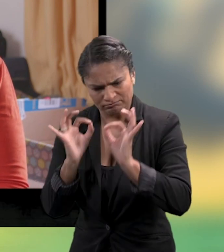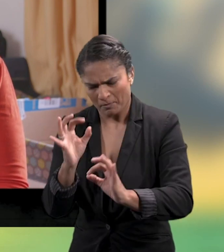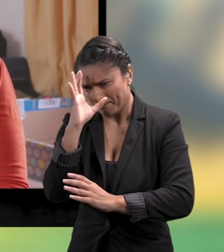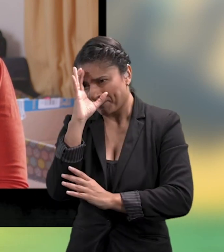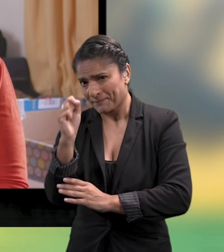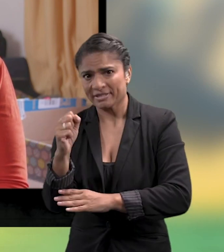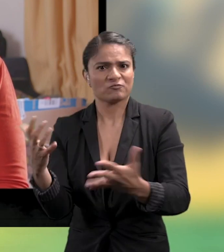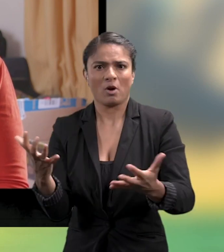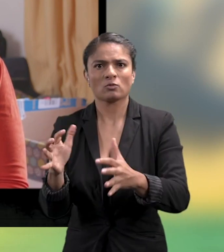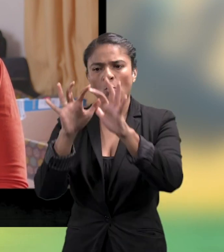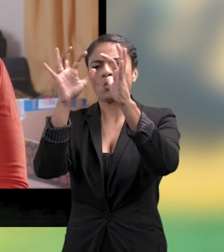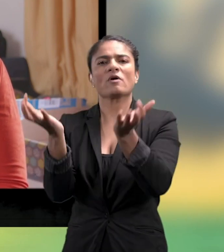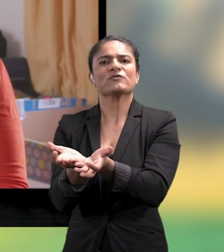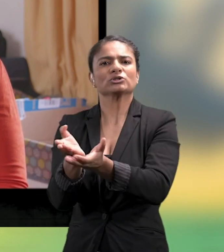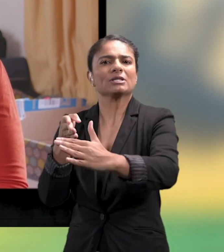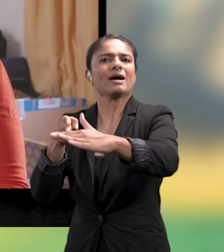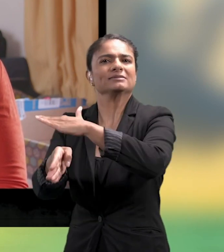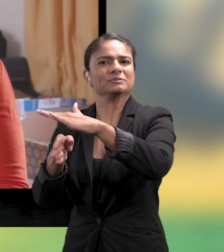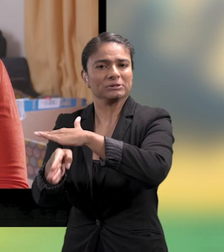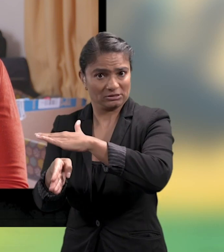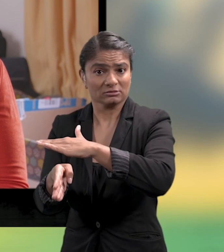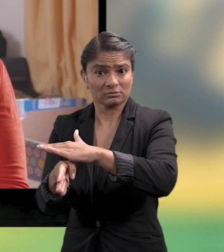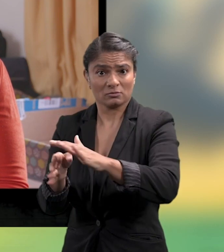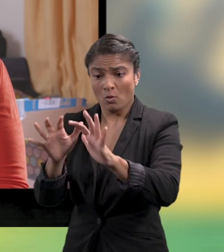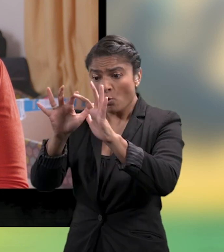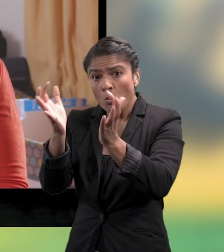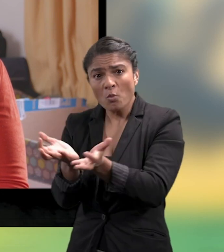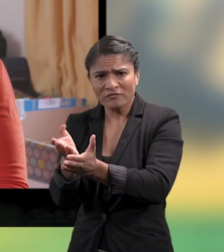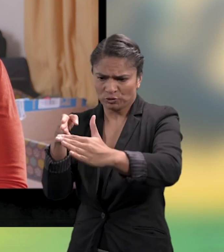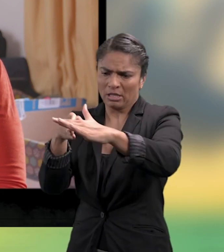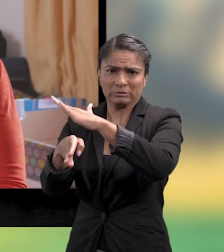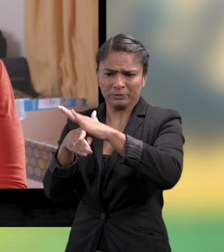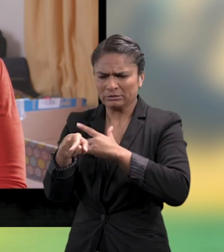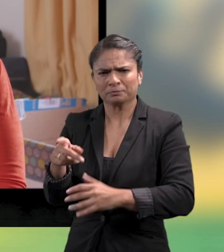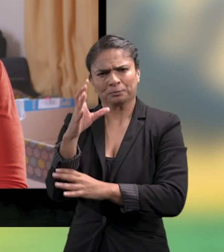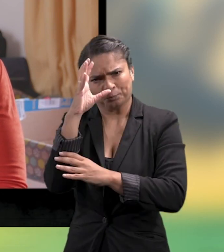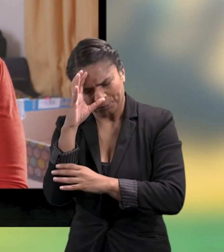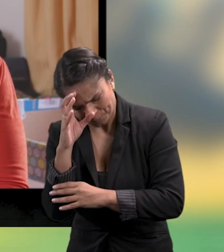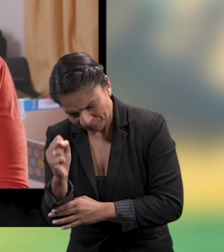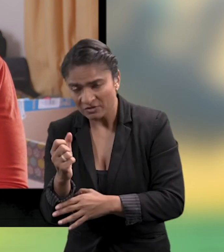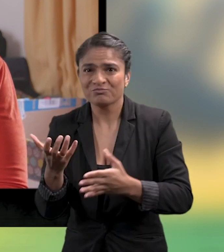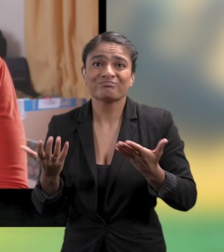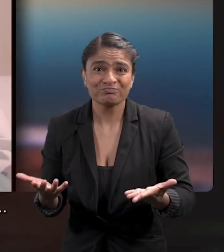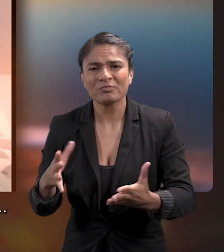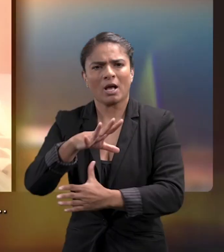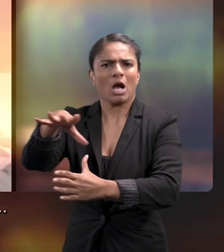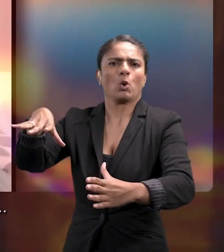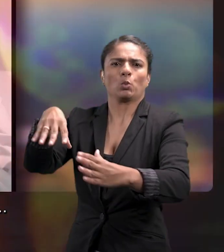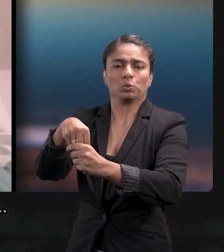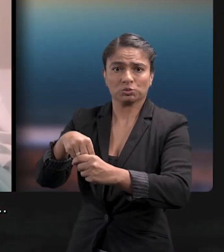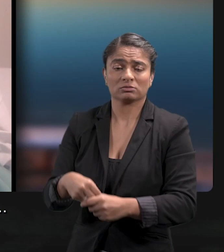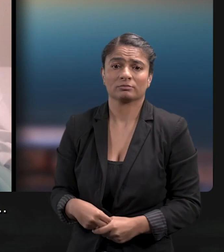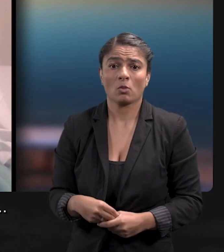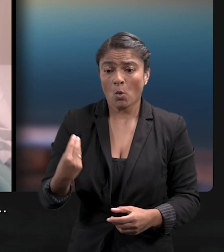in universal accessibility, and they believe in inclusion as well. Advice